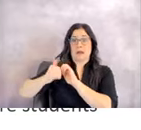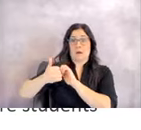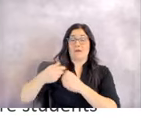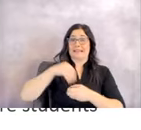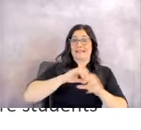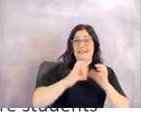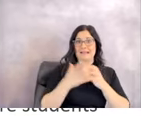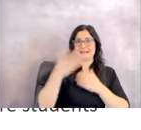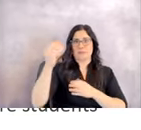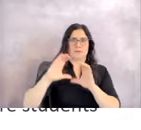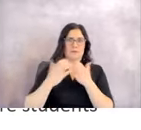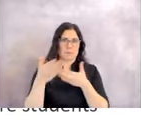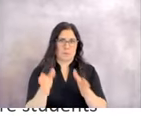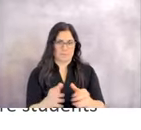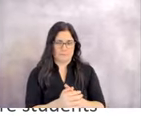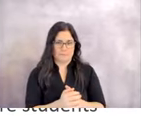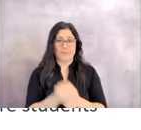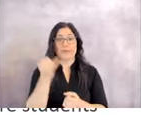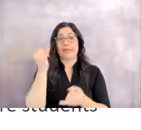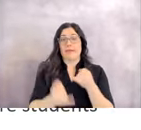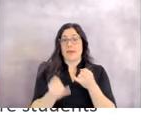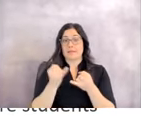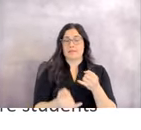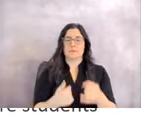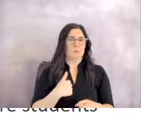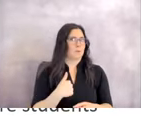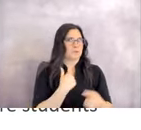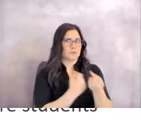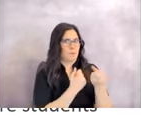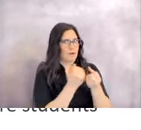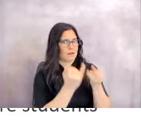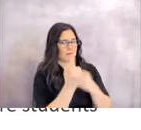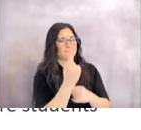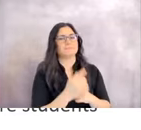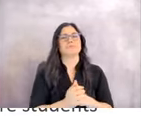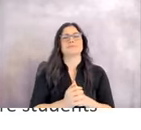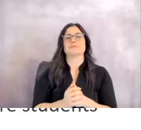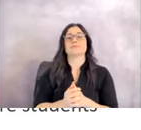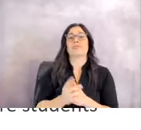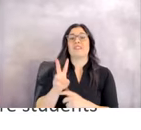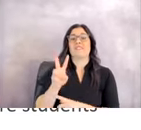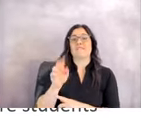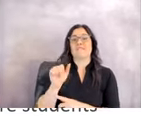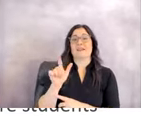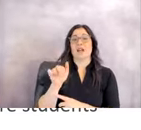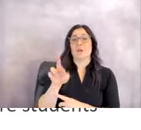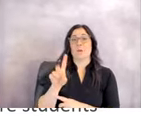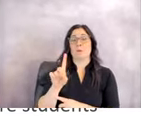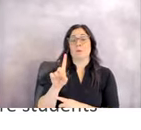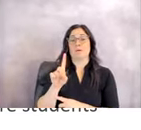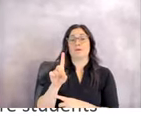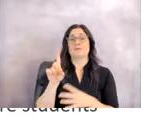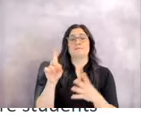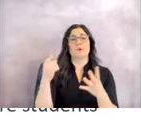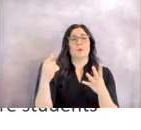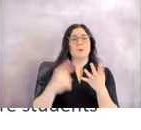of the classroom. And then the last one, and I'm always a fan of this one, is just making people feel valued.